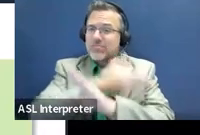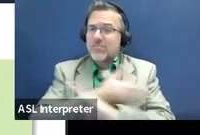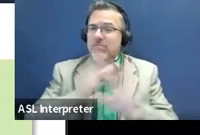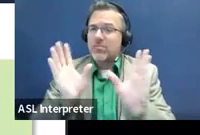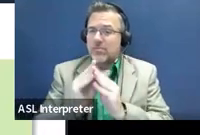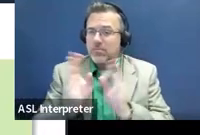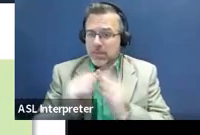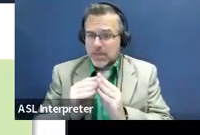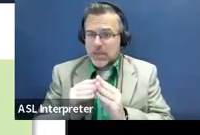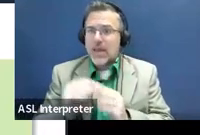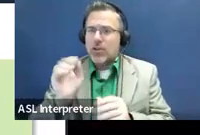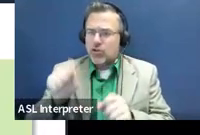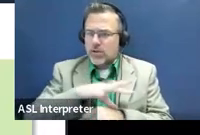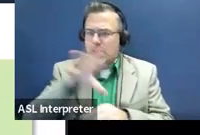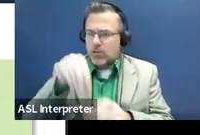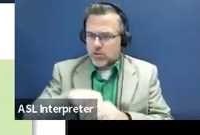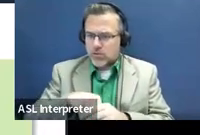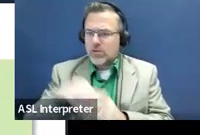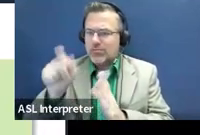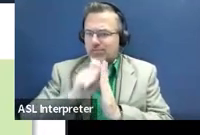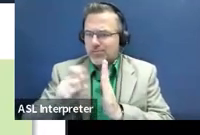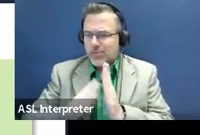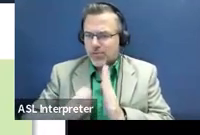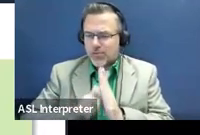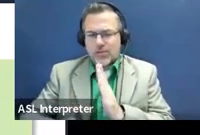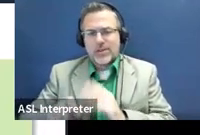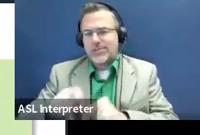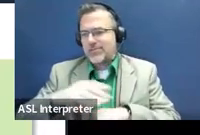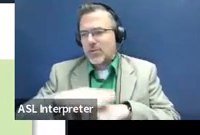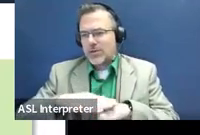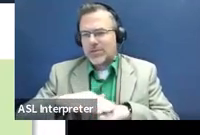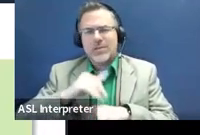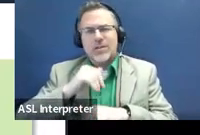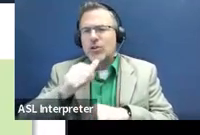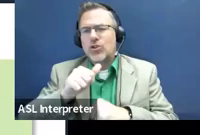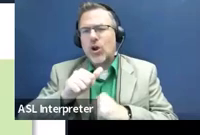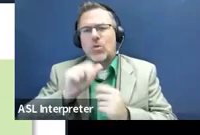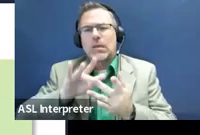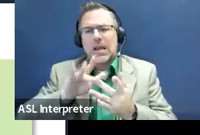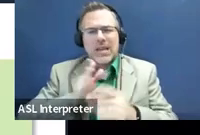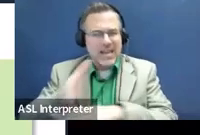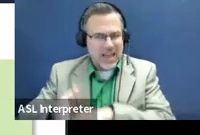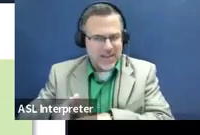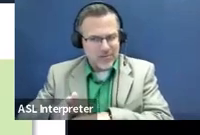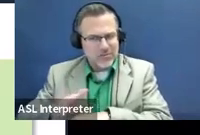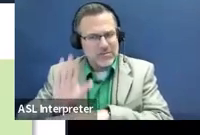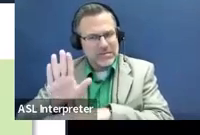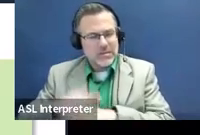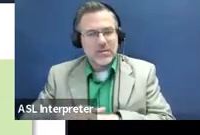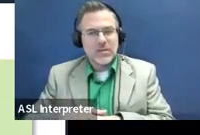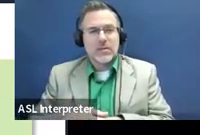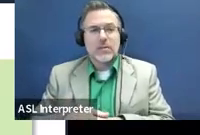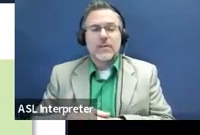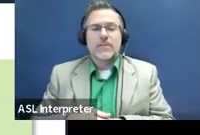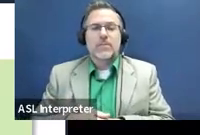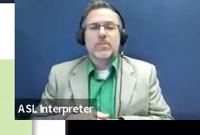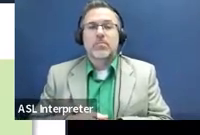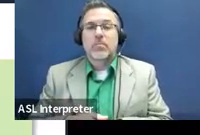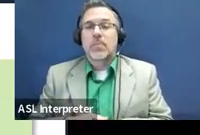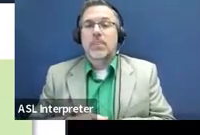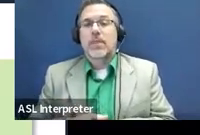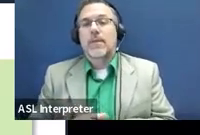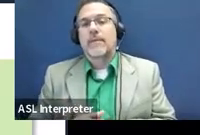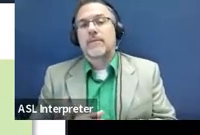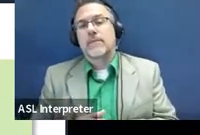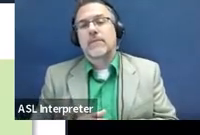that written notice, rather than following up after the fact. Your follow-up will be that written notice where they